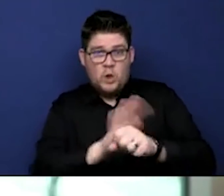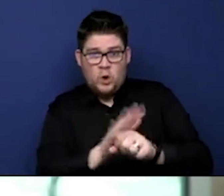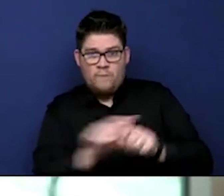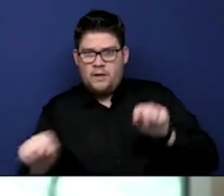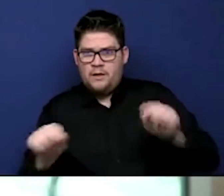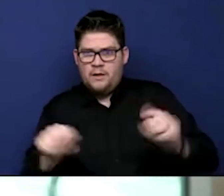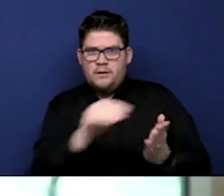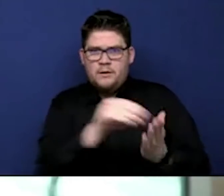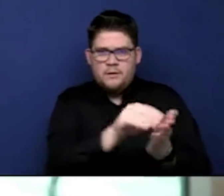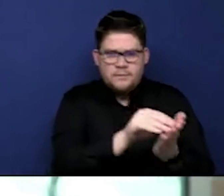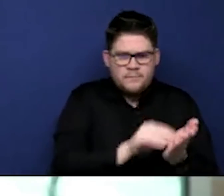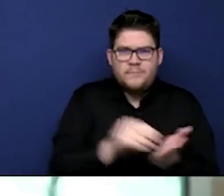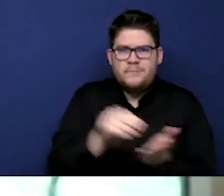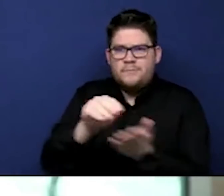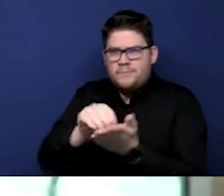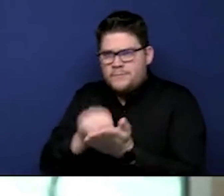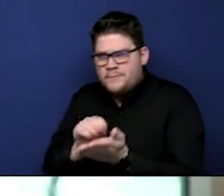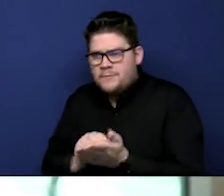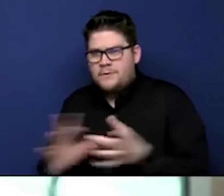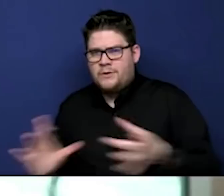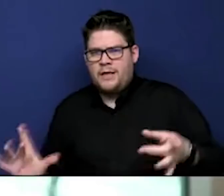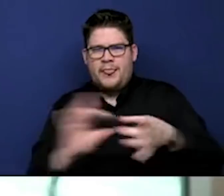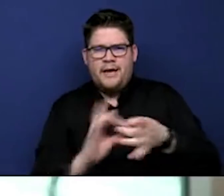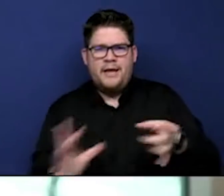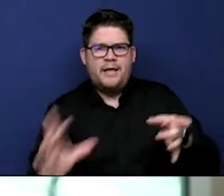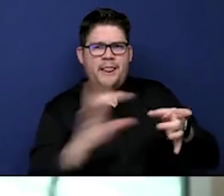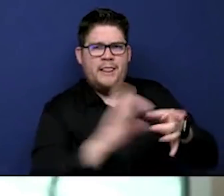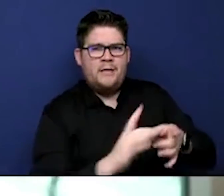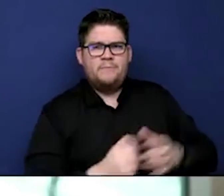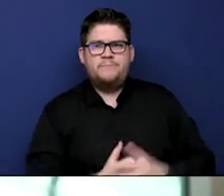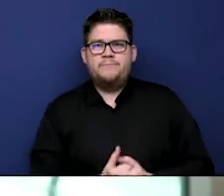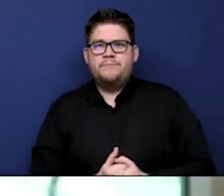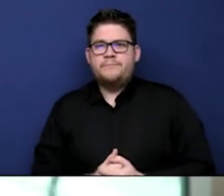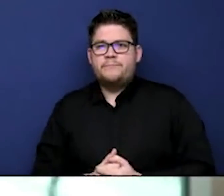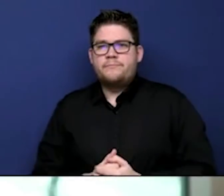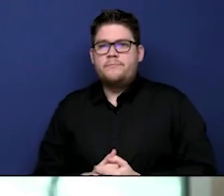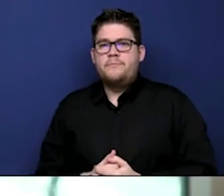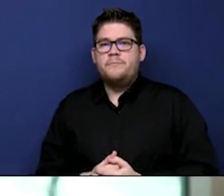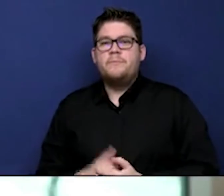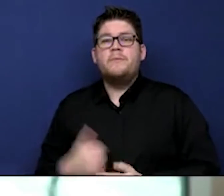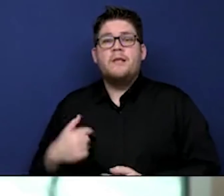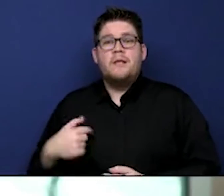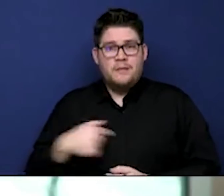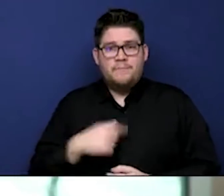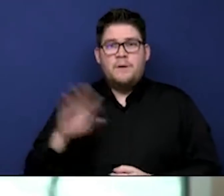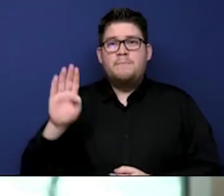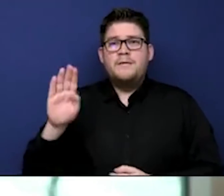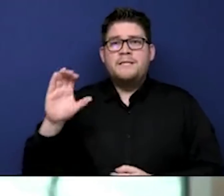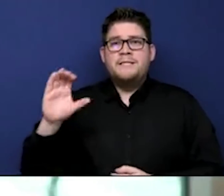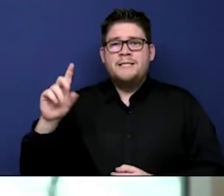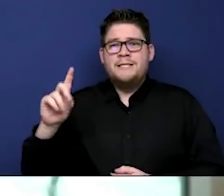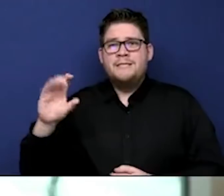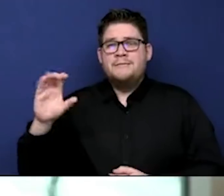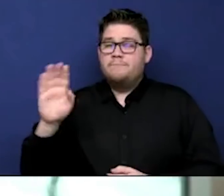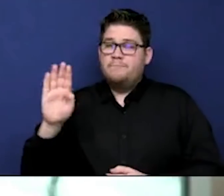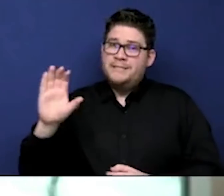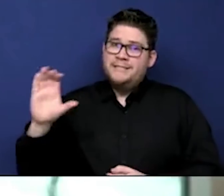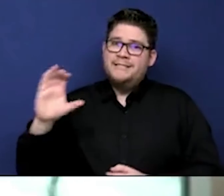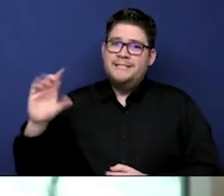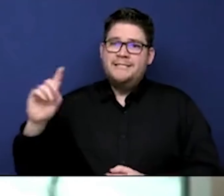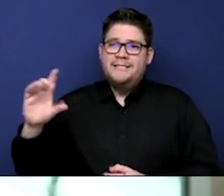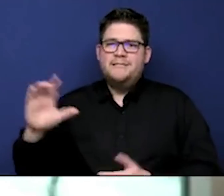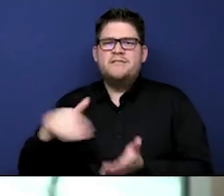that my colleagues at the BC CDC are doing and that we're watching very carefully. We have not seen any negative effects